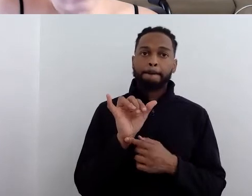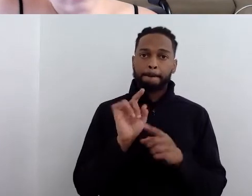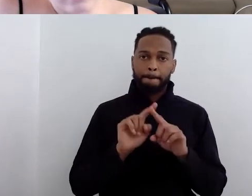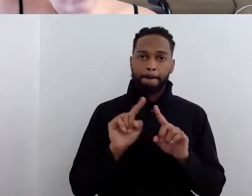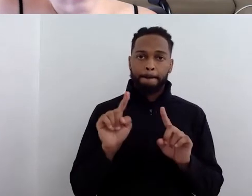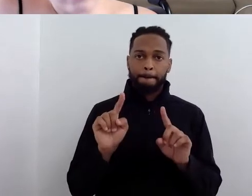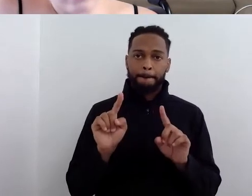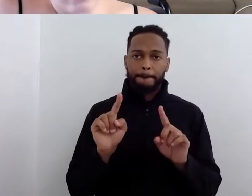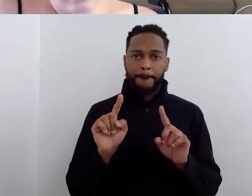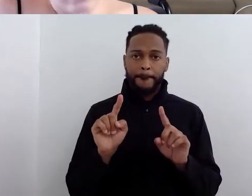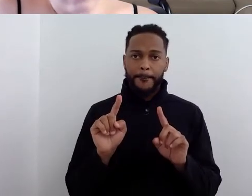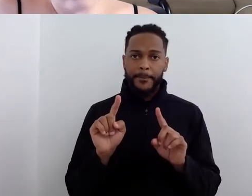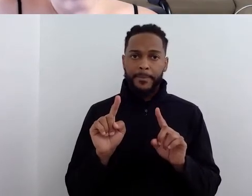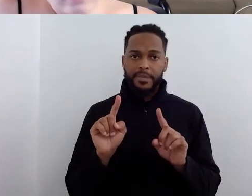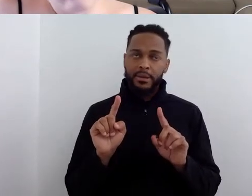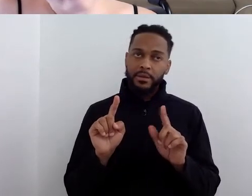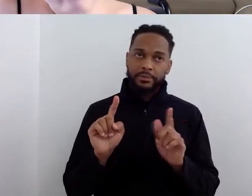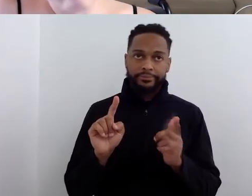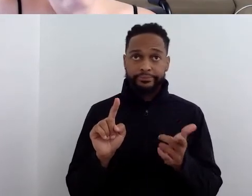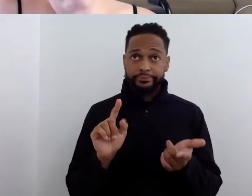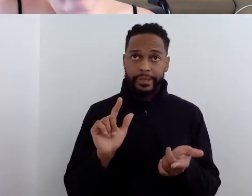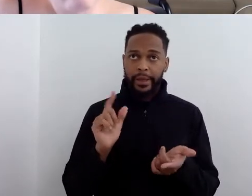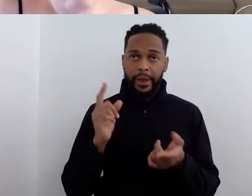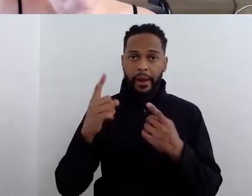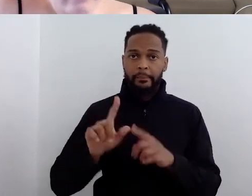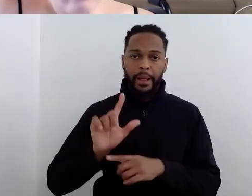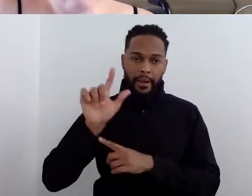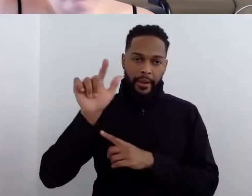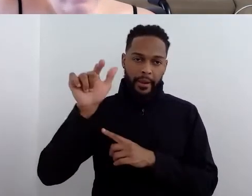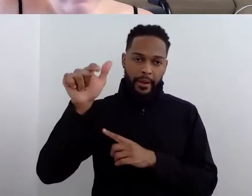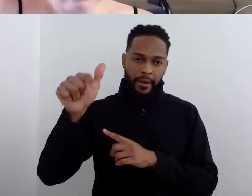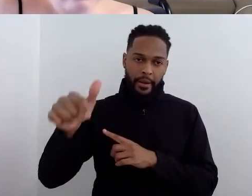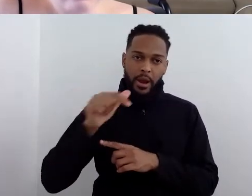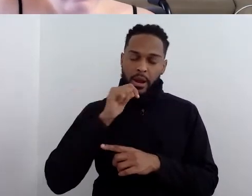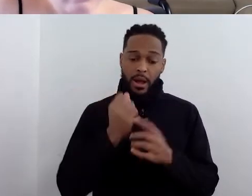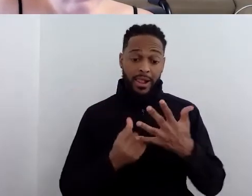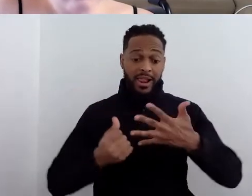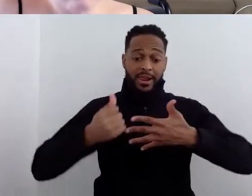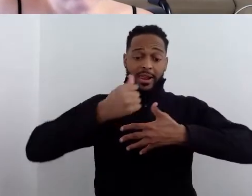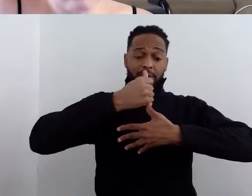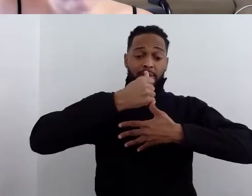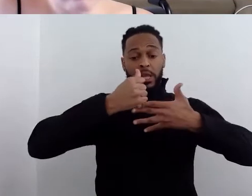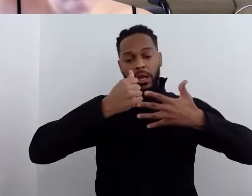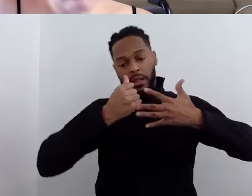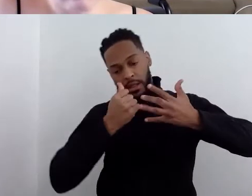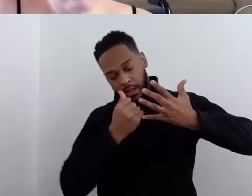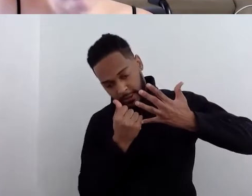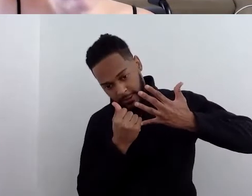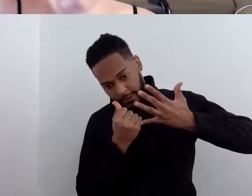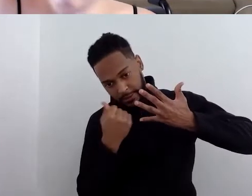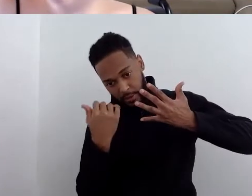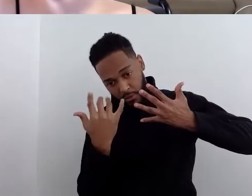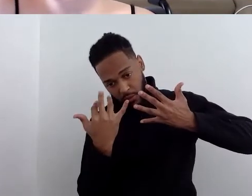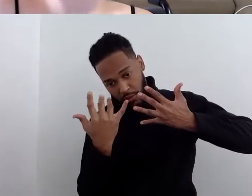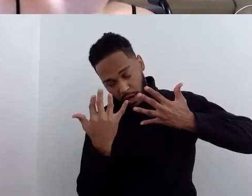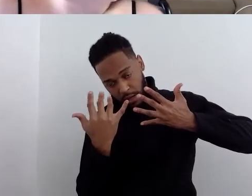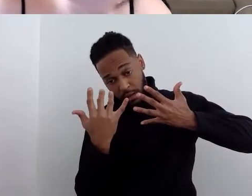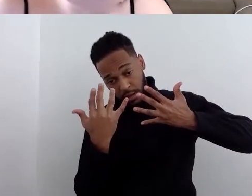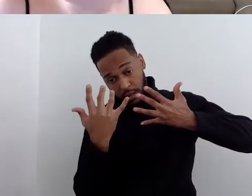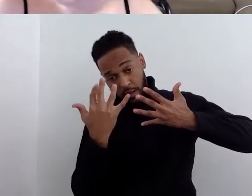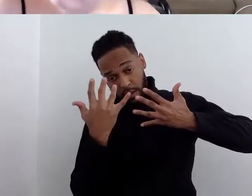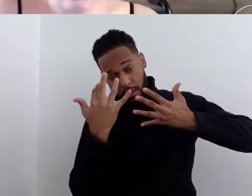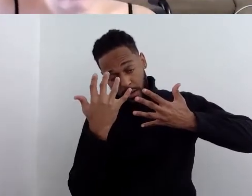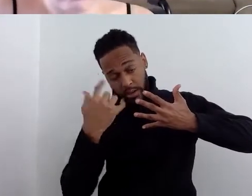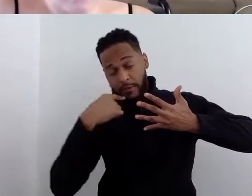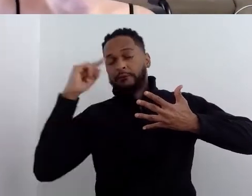that later scale of the, you know, priority list. Yeah. You know, And then by the time that people with